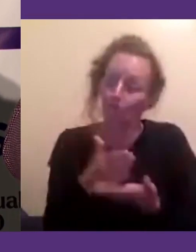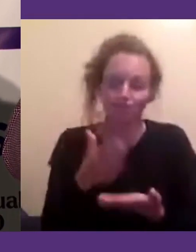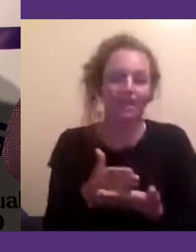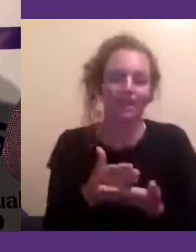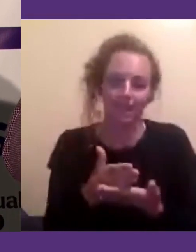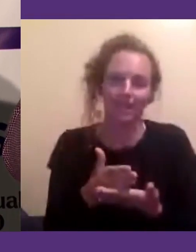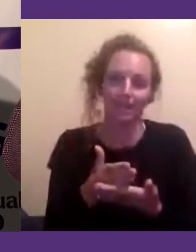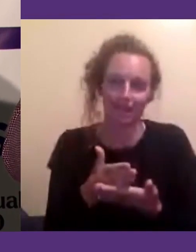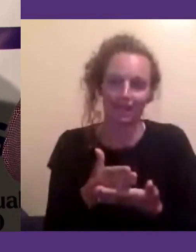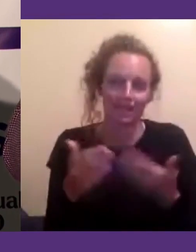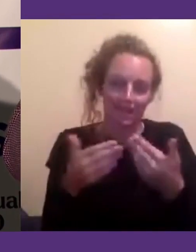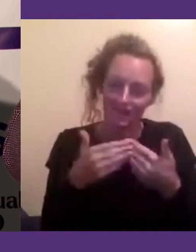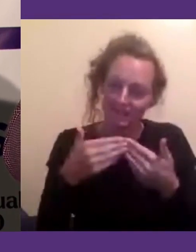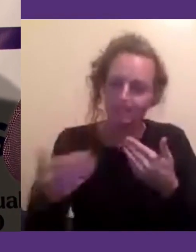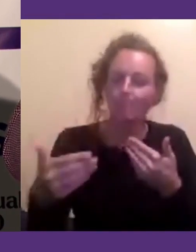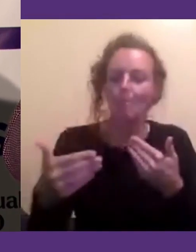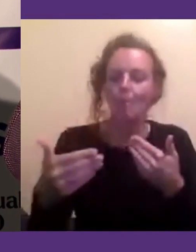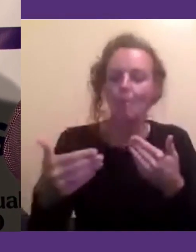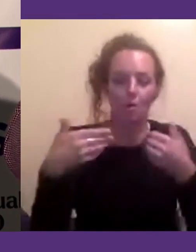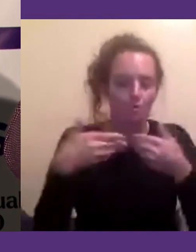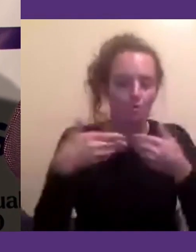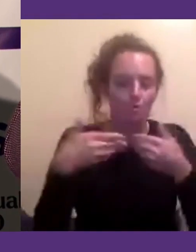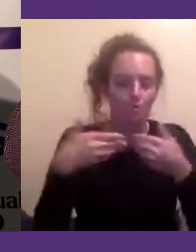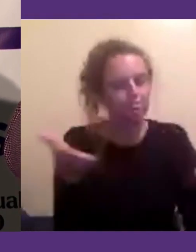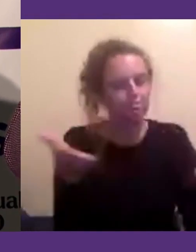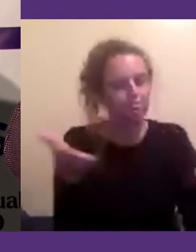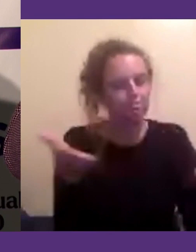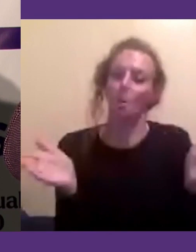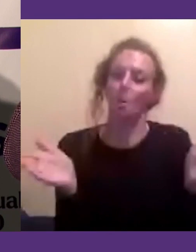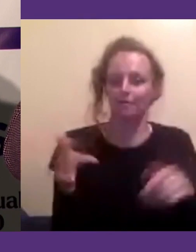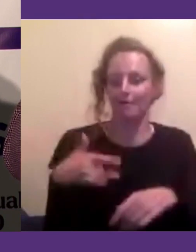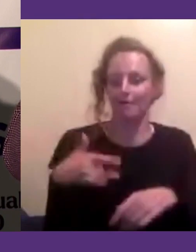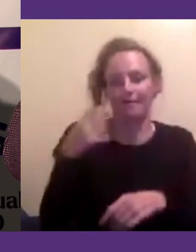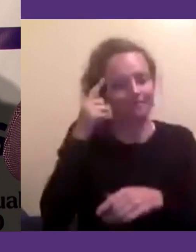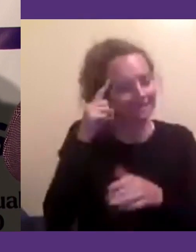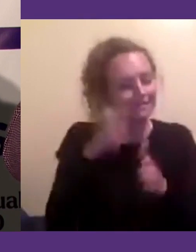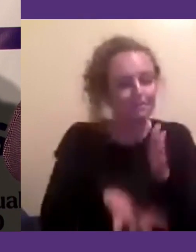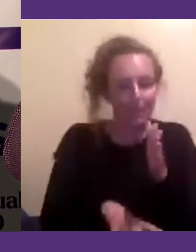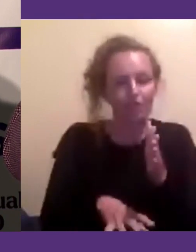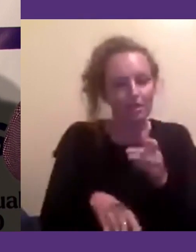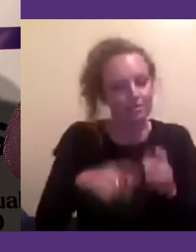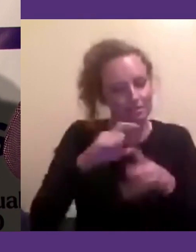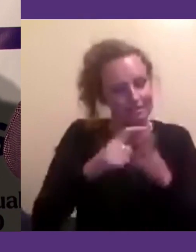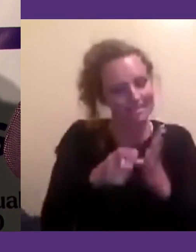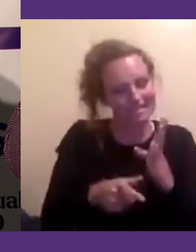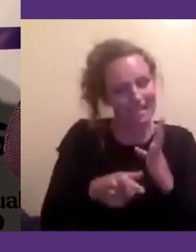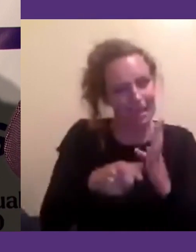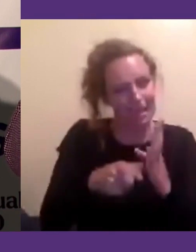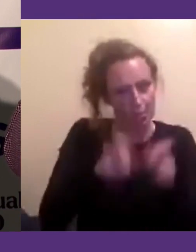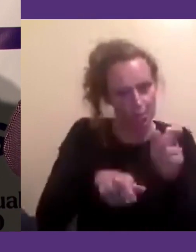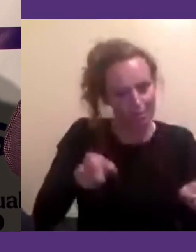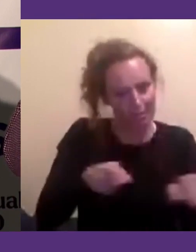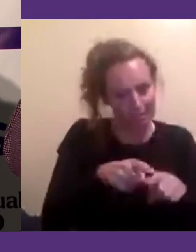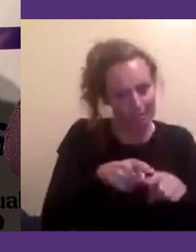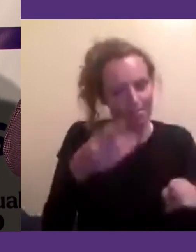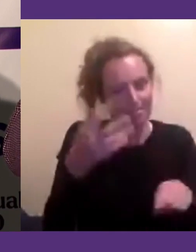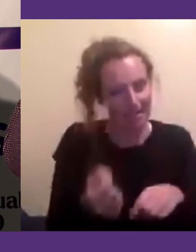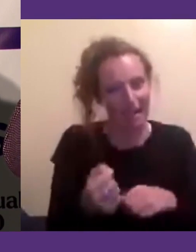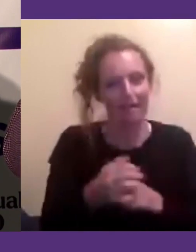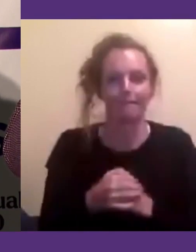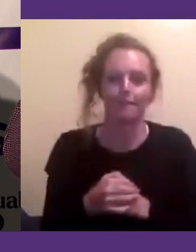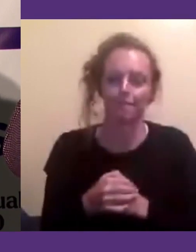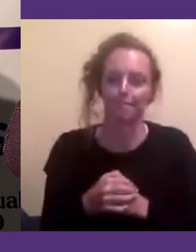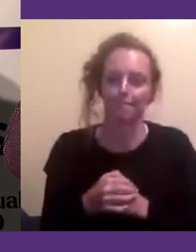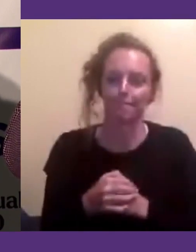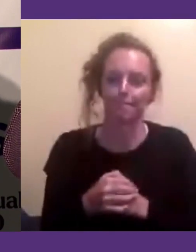and the lived experience of someone disabled. I think in terms of the brands we work with, more and more as time goes on, we find that